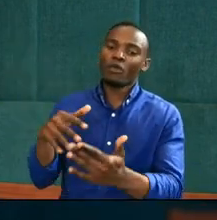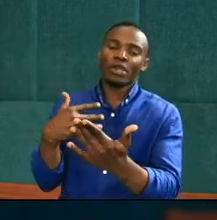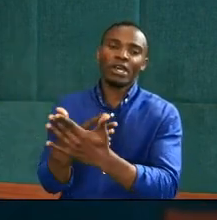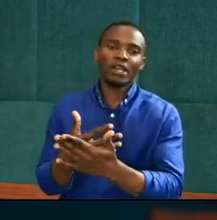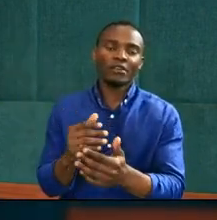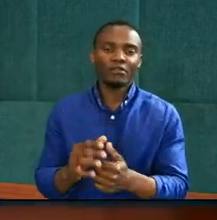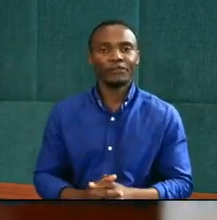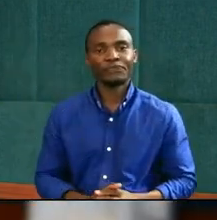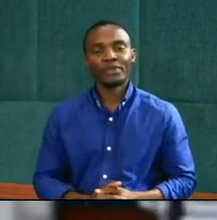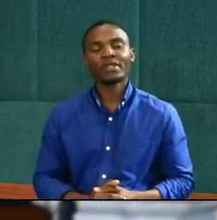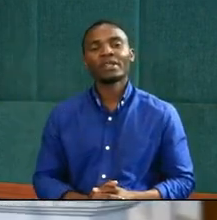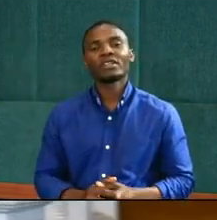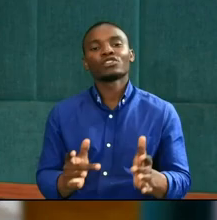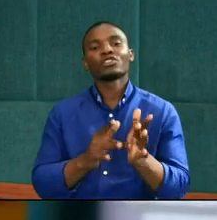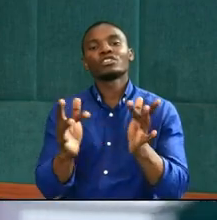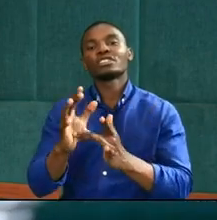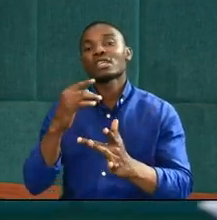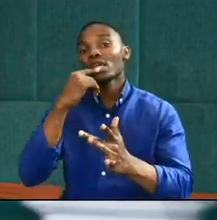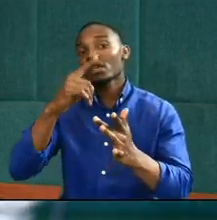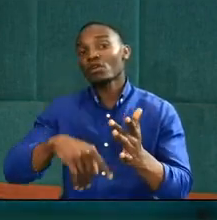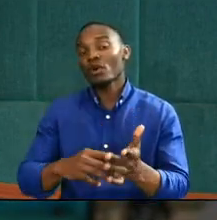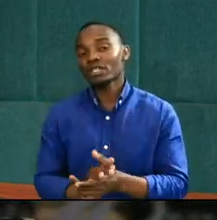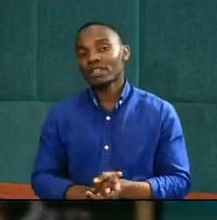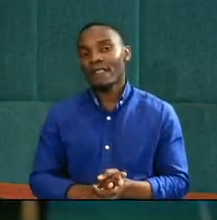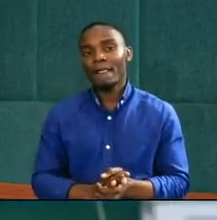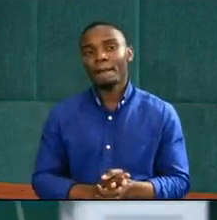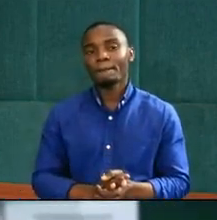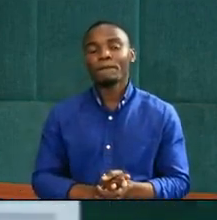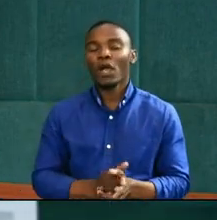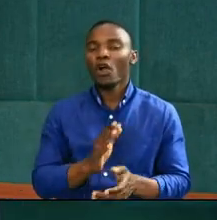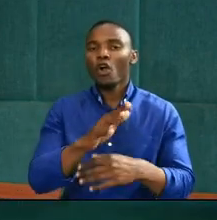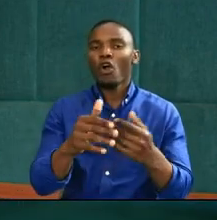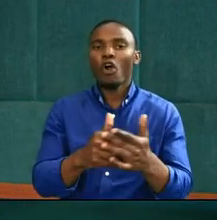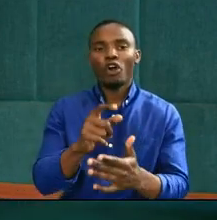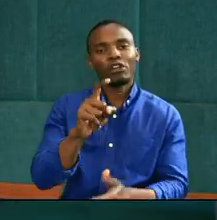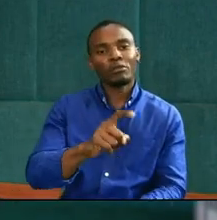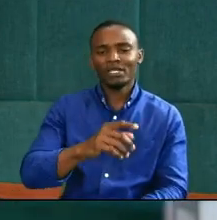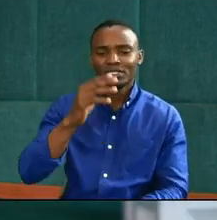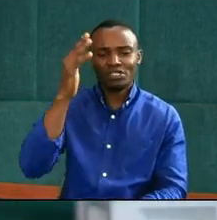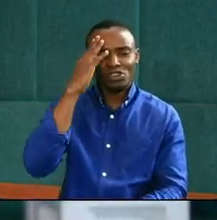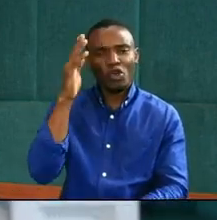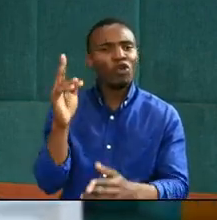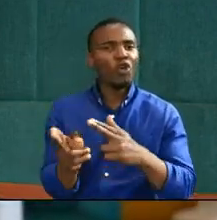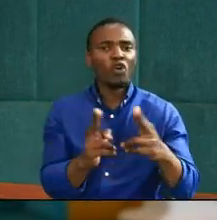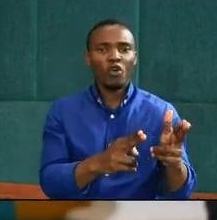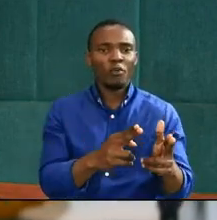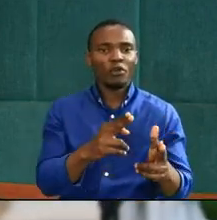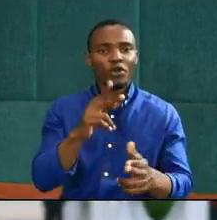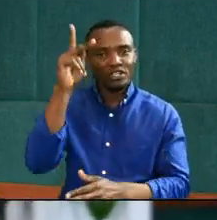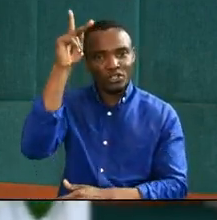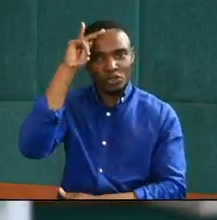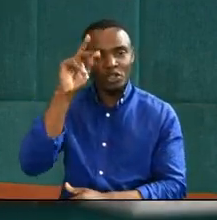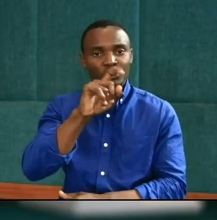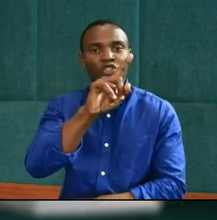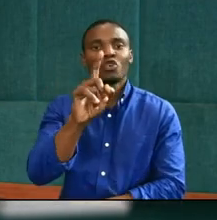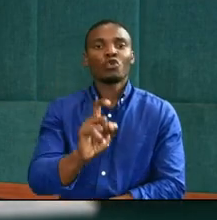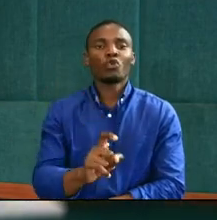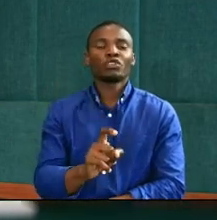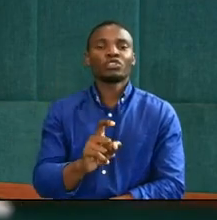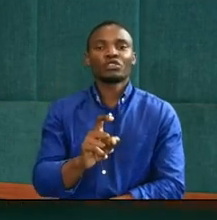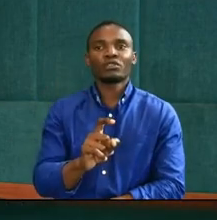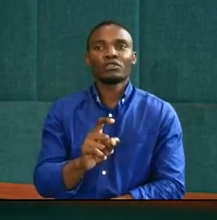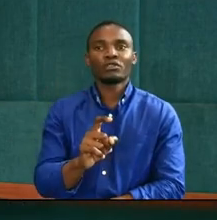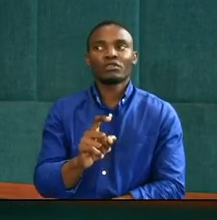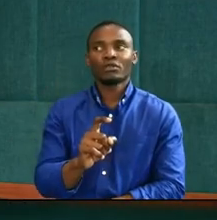me? And so what Christ says, it ought to be common knowledge. So the question for the Adventist Church in